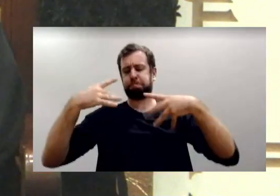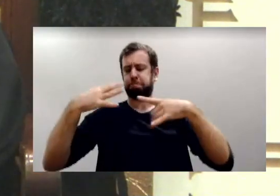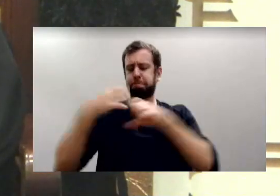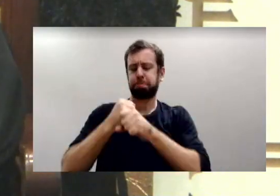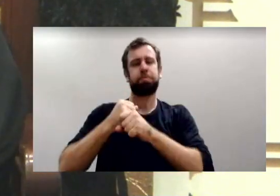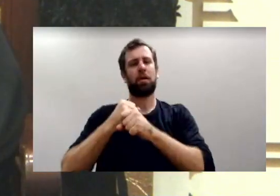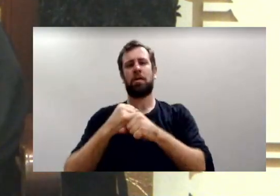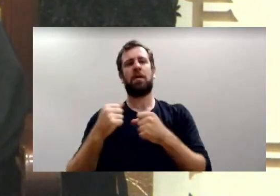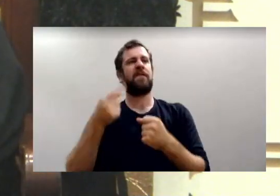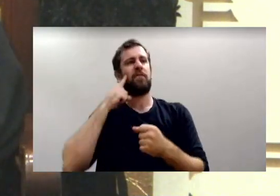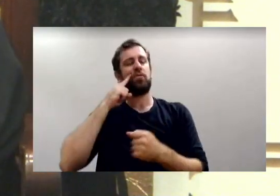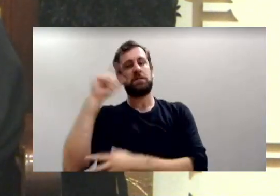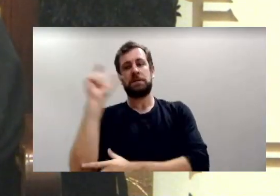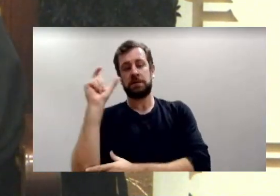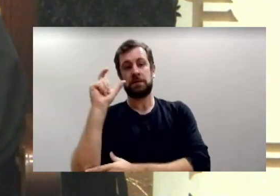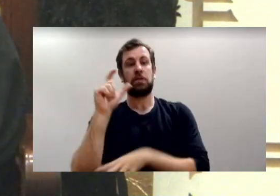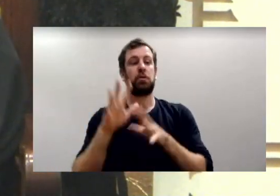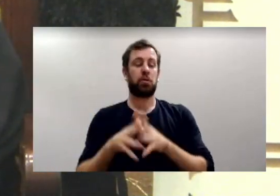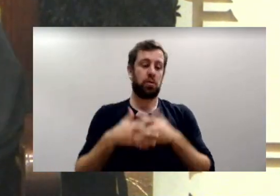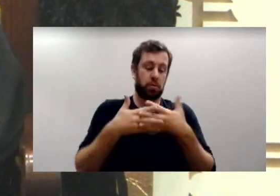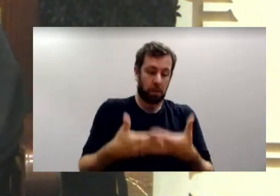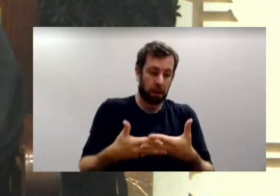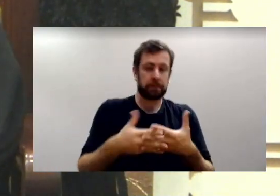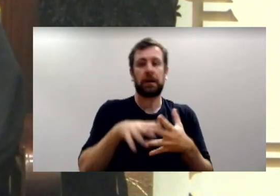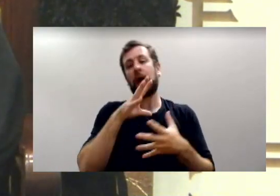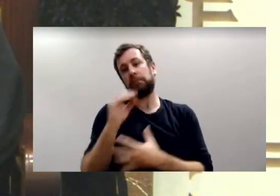will say it is Quran and the Prophet.